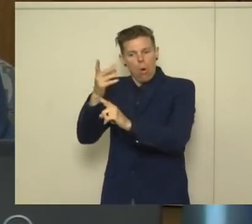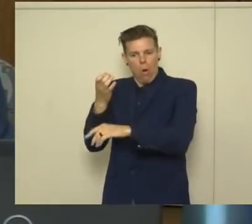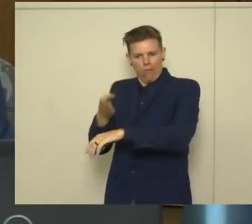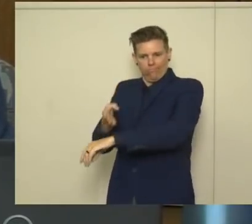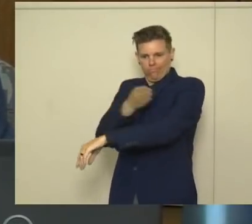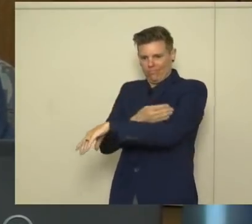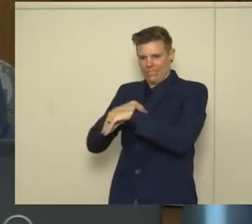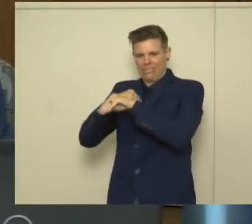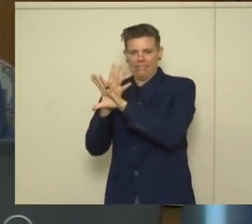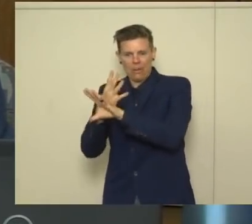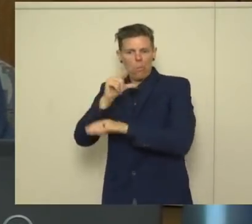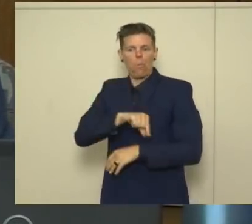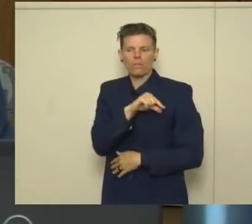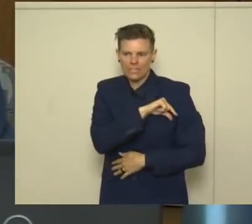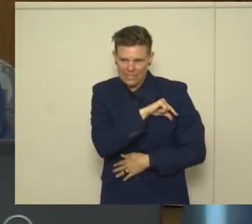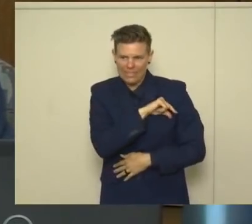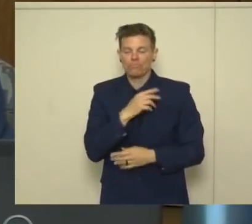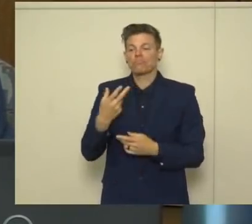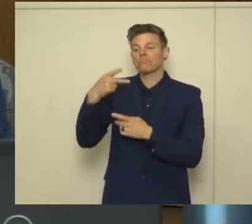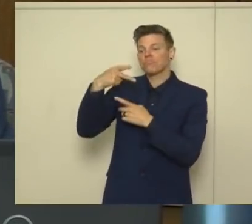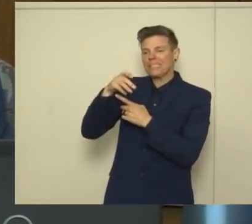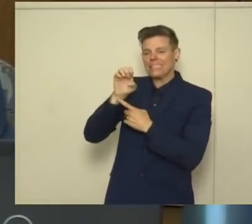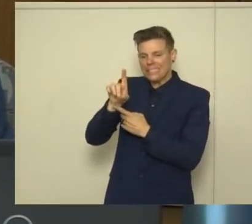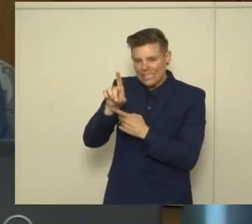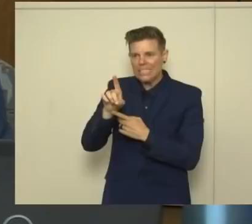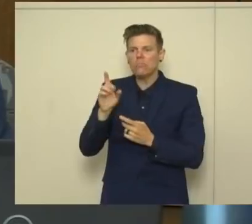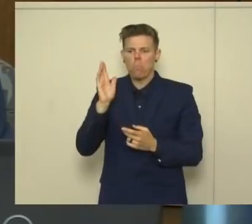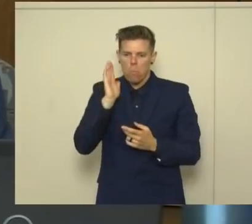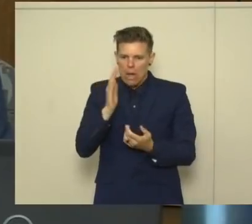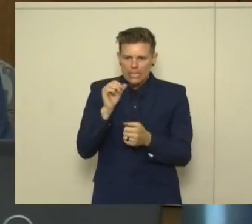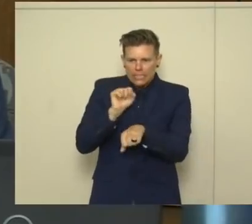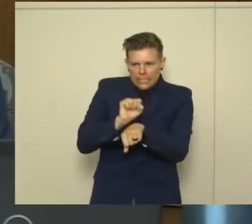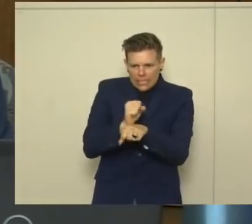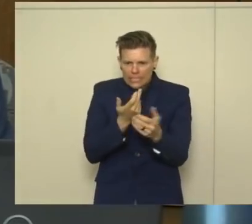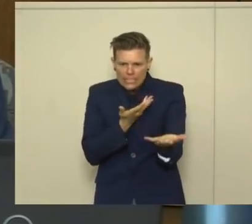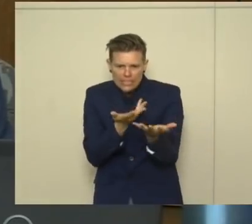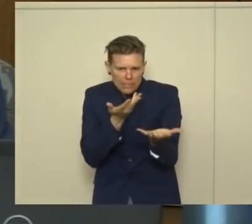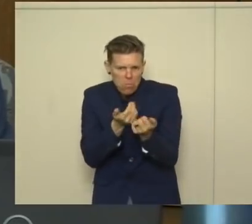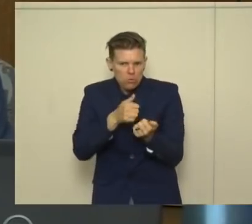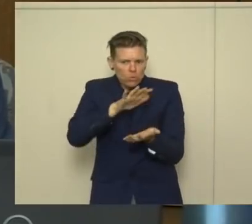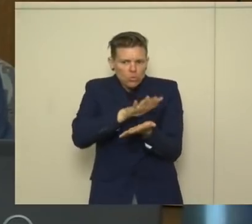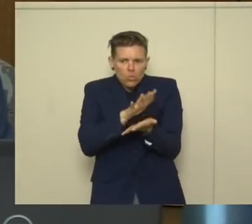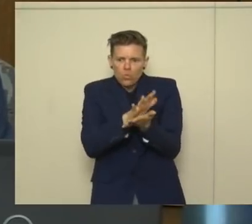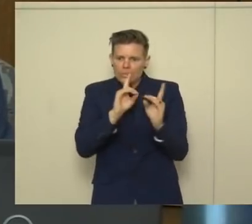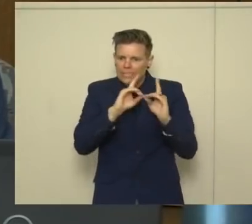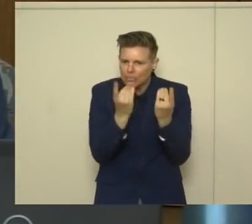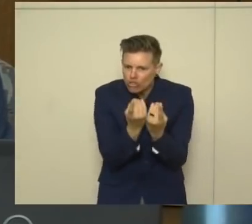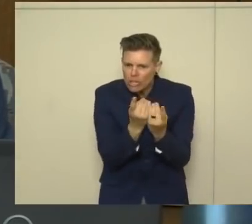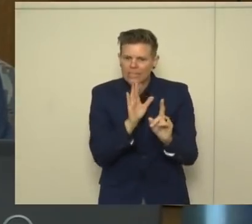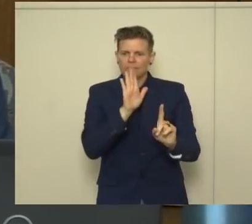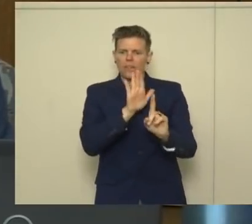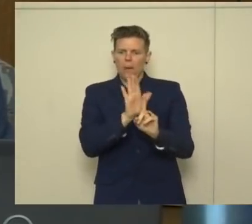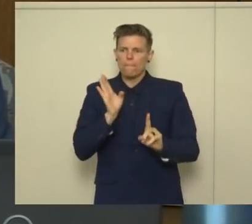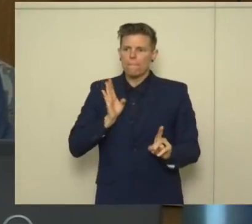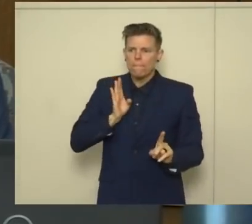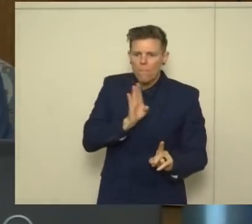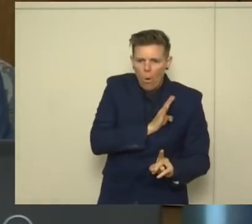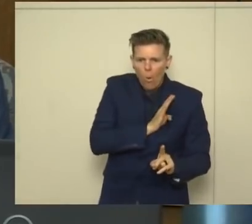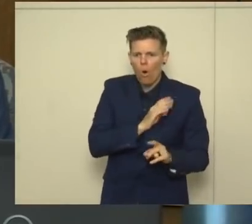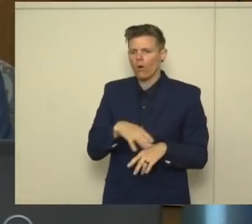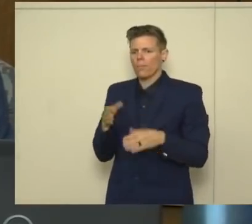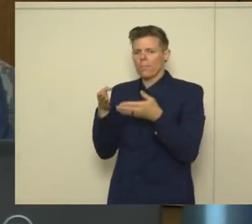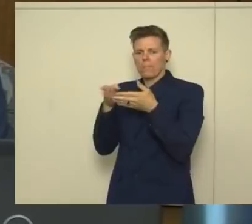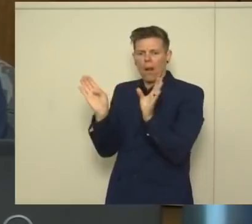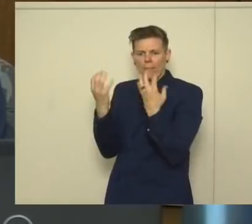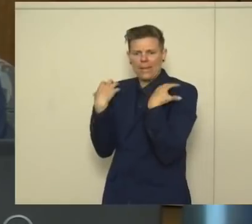Department has been and will continue to keep working with our school districts, our school boards, and our public health officials to make sure that both on the